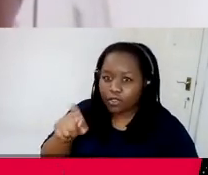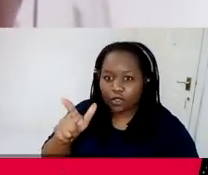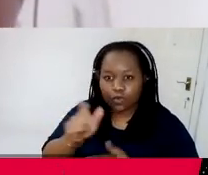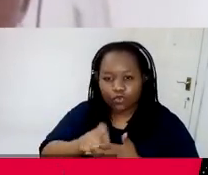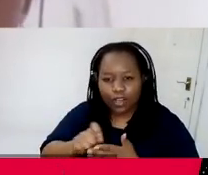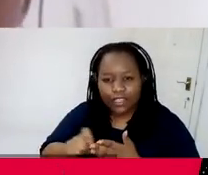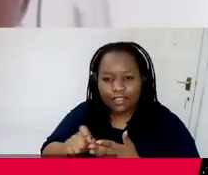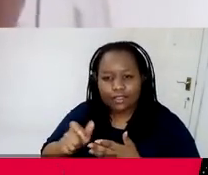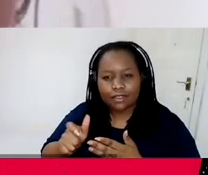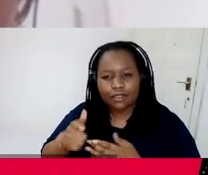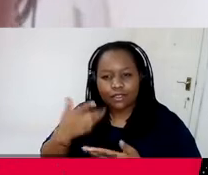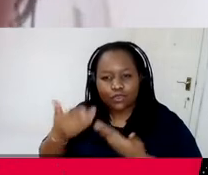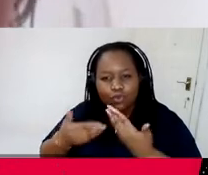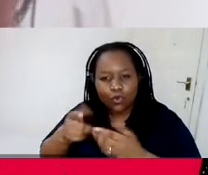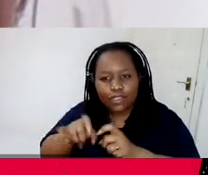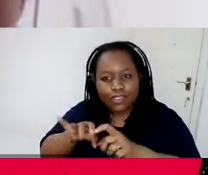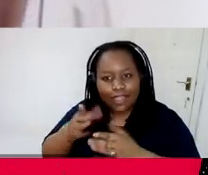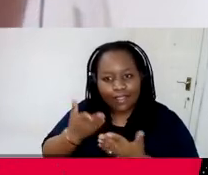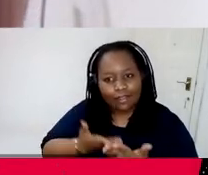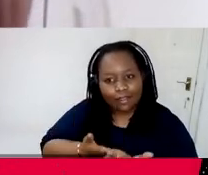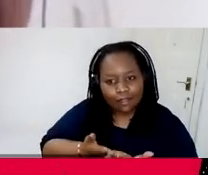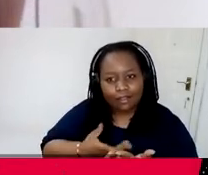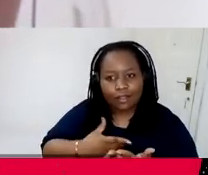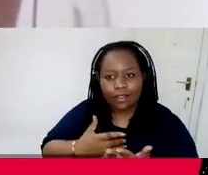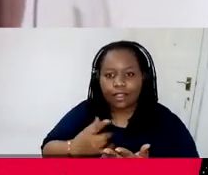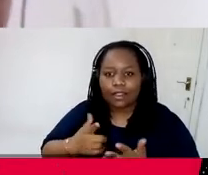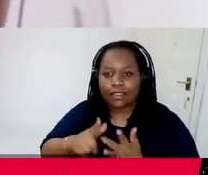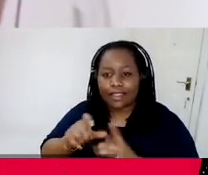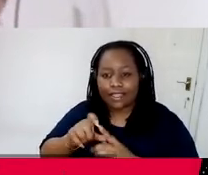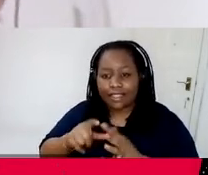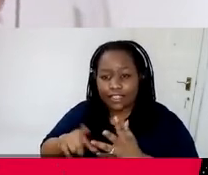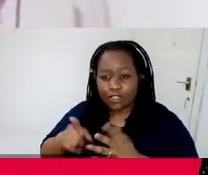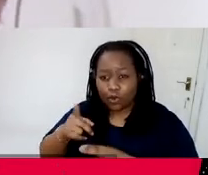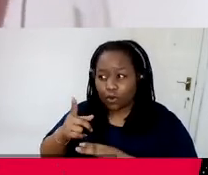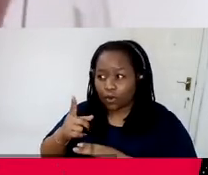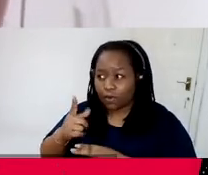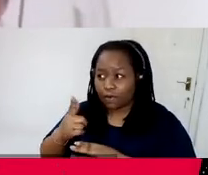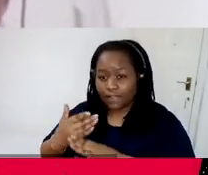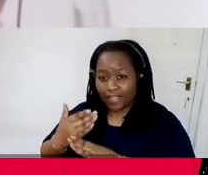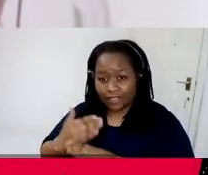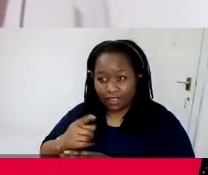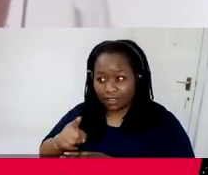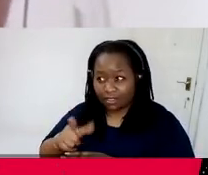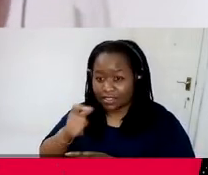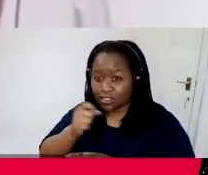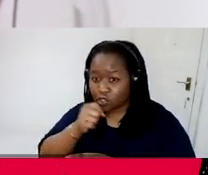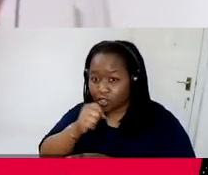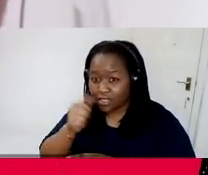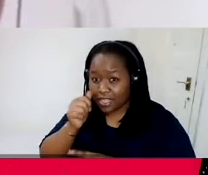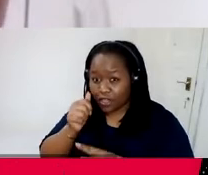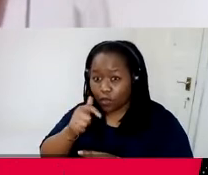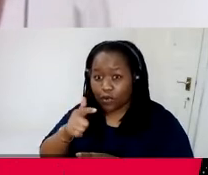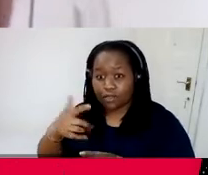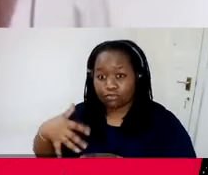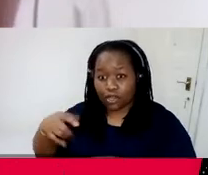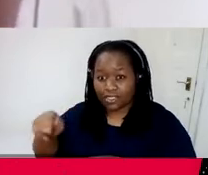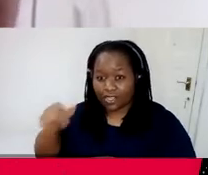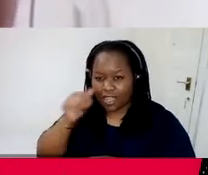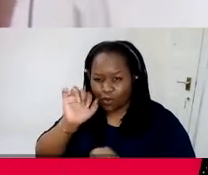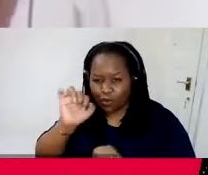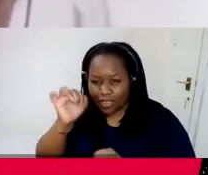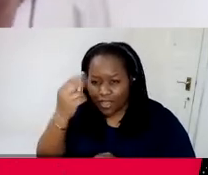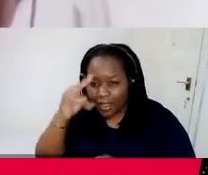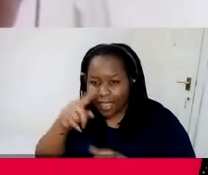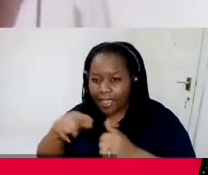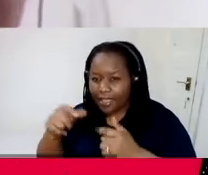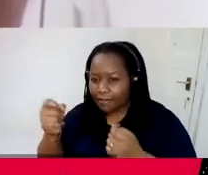email address. Start building those connections. It can be a bit scary if you've not done it before, but you won't